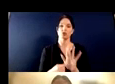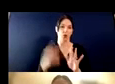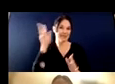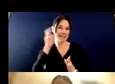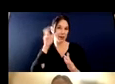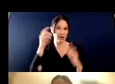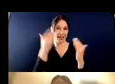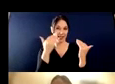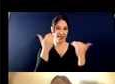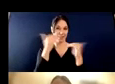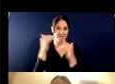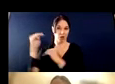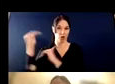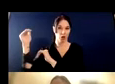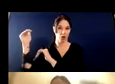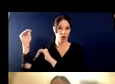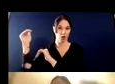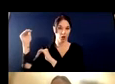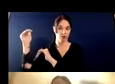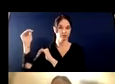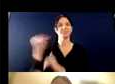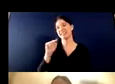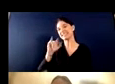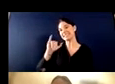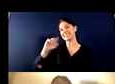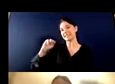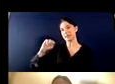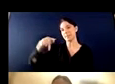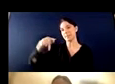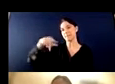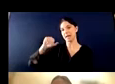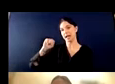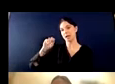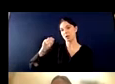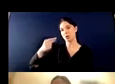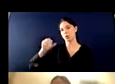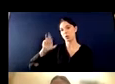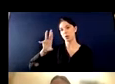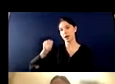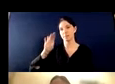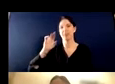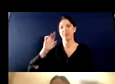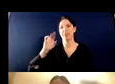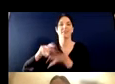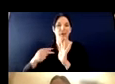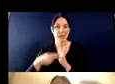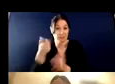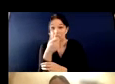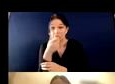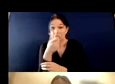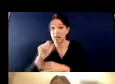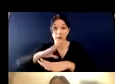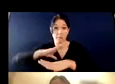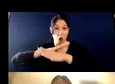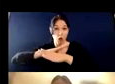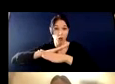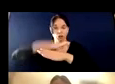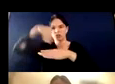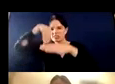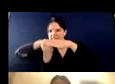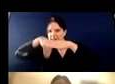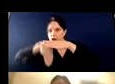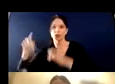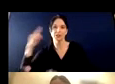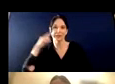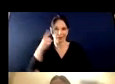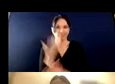a tympanogram. A tympanogram tells us if there is any blockage in the middle ear, again, fluid,